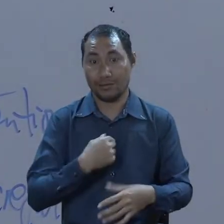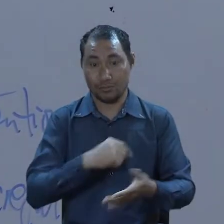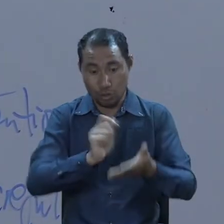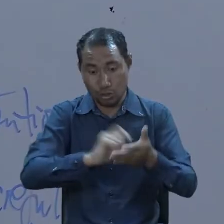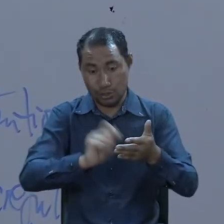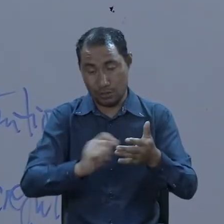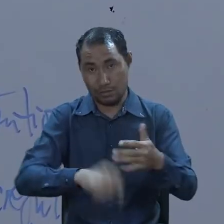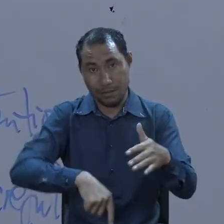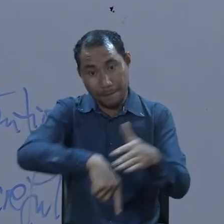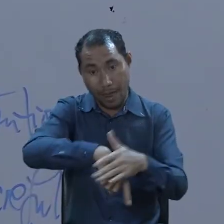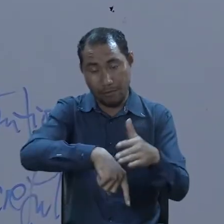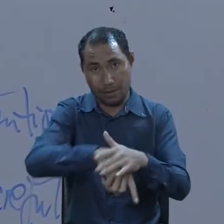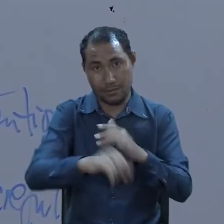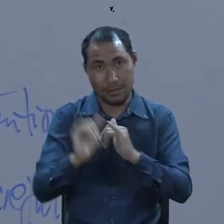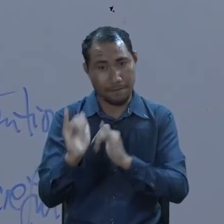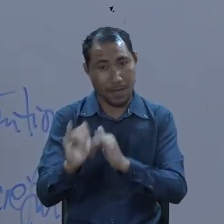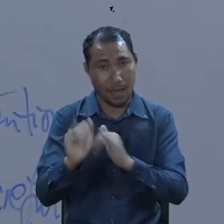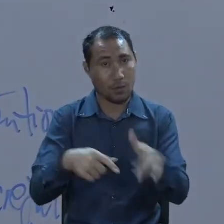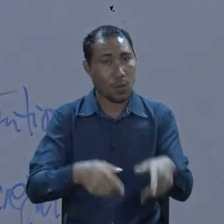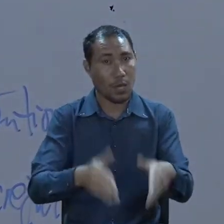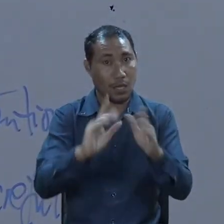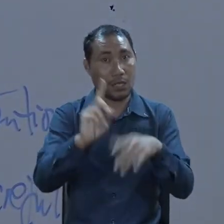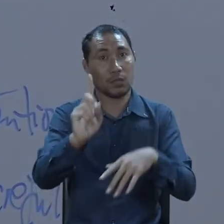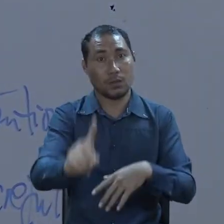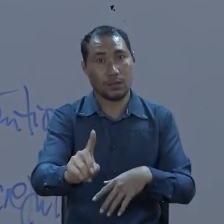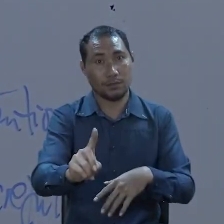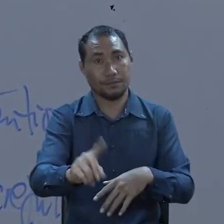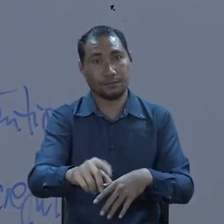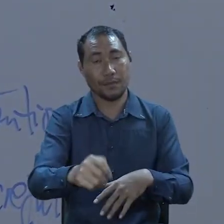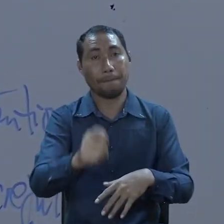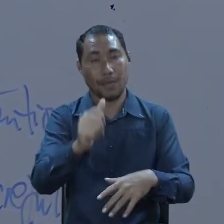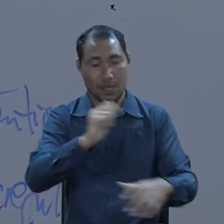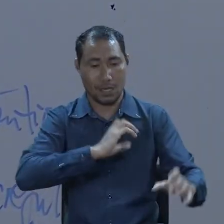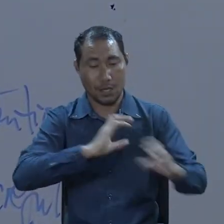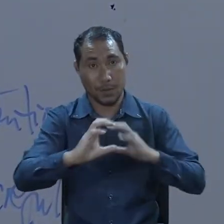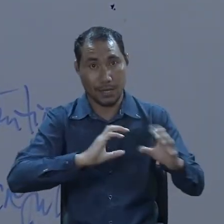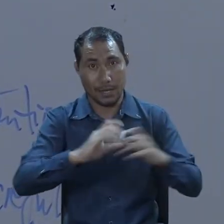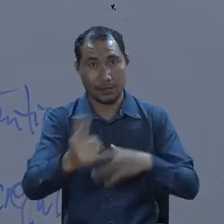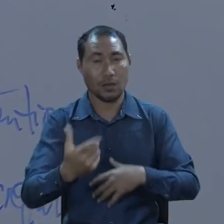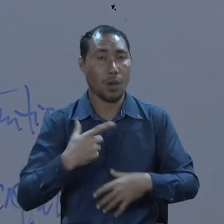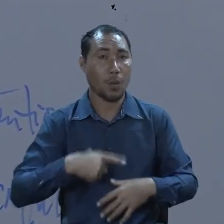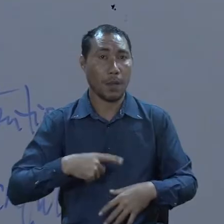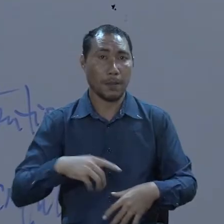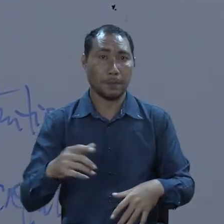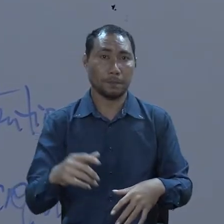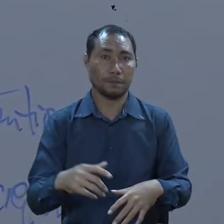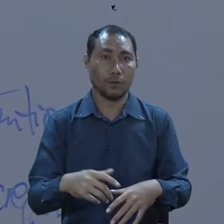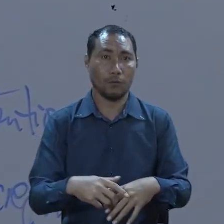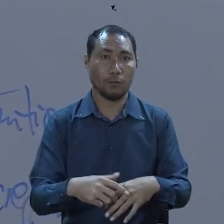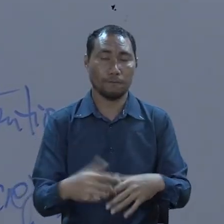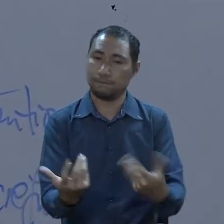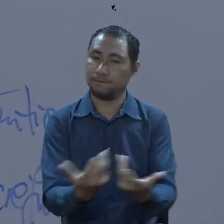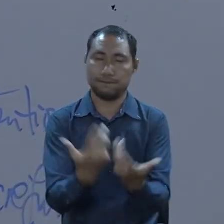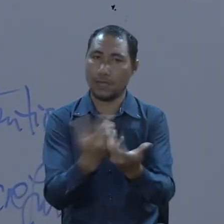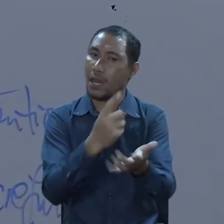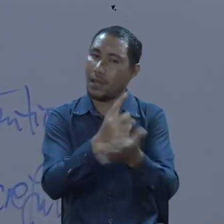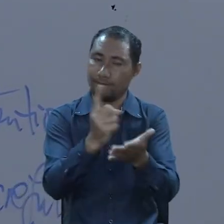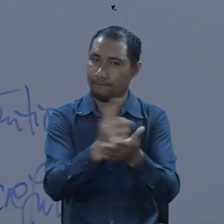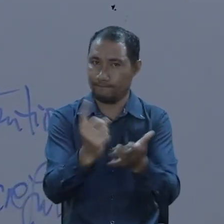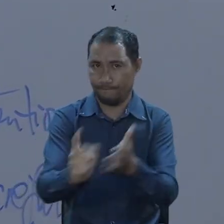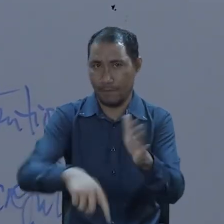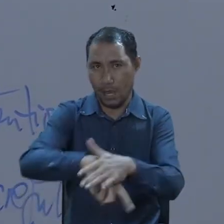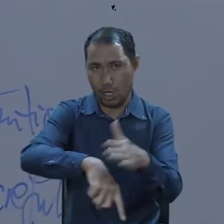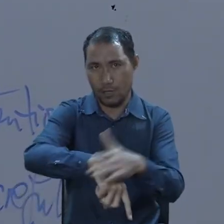I've also put down barriers as a bad way to be a communicator because there are so